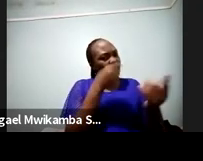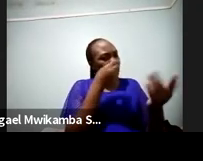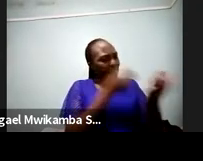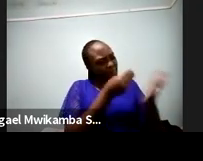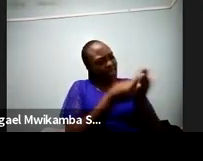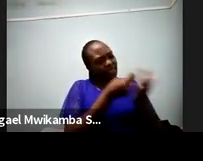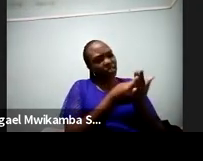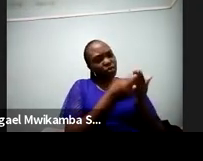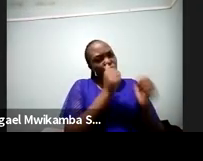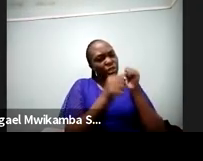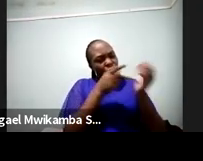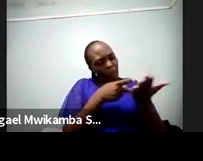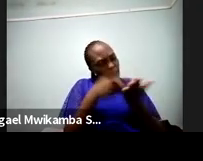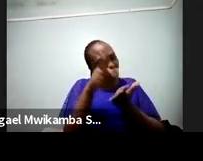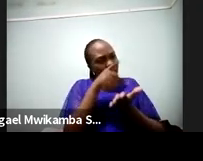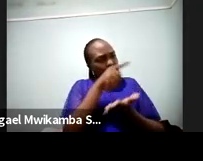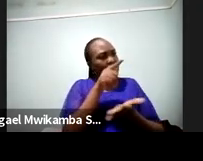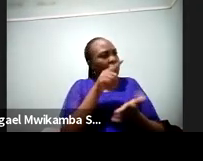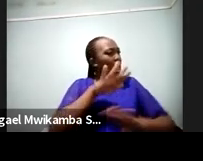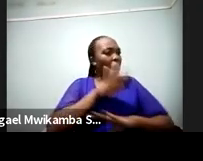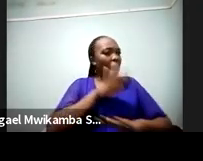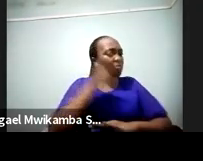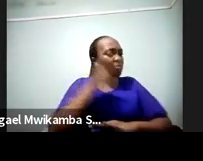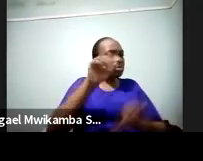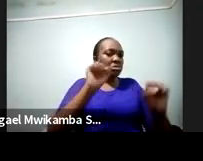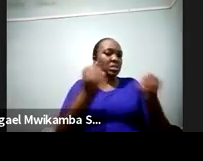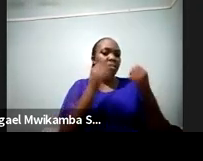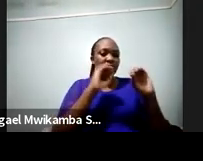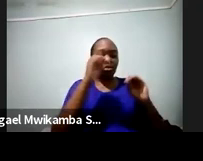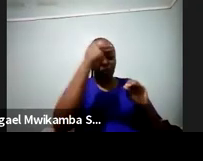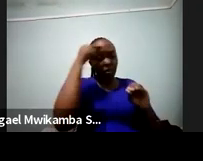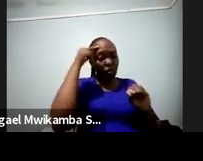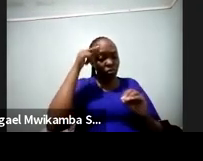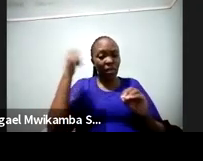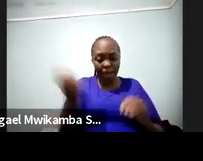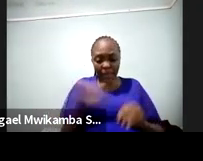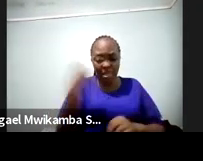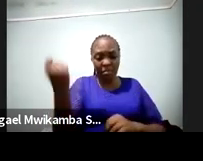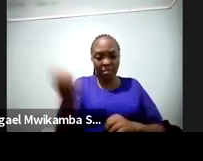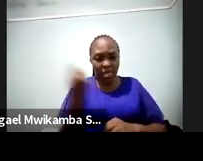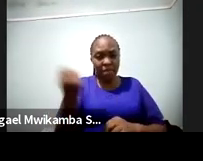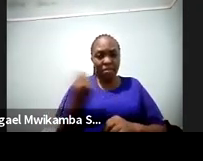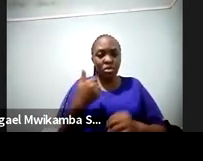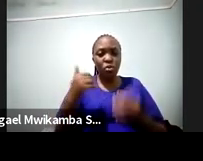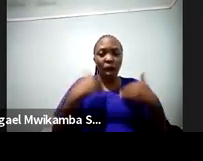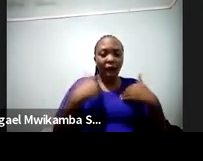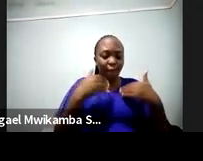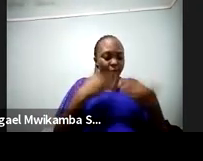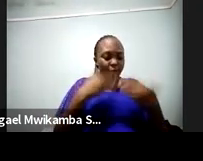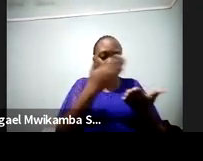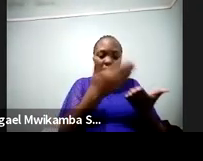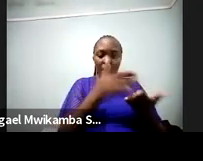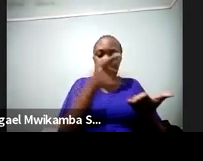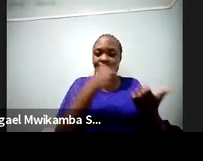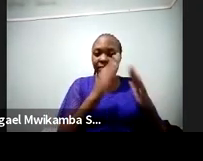transport, food. Yes. Every month you are spending money. What are you then saving? And you